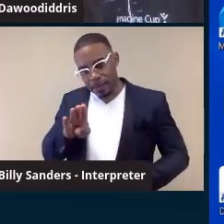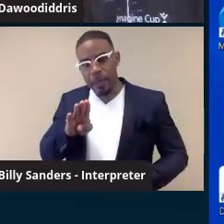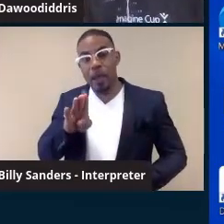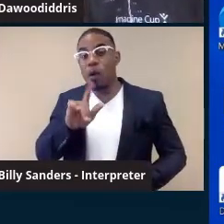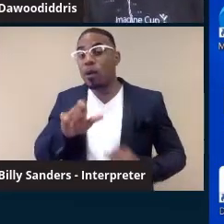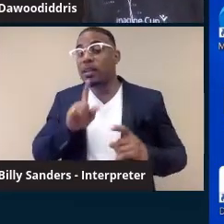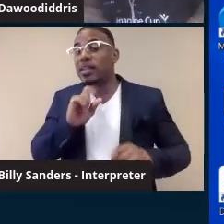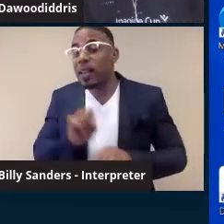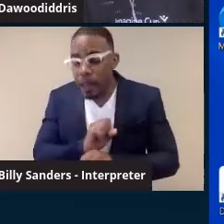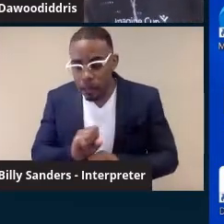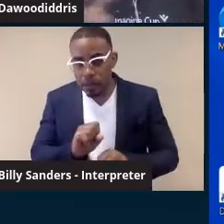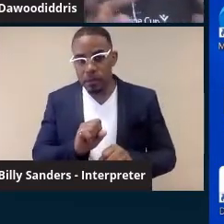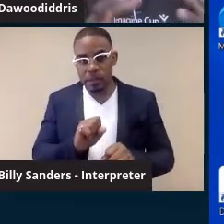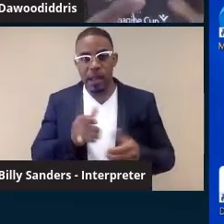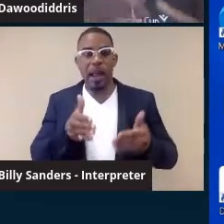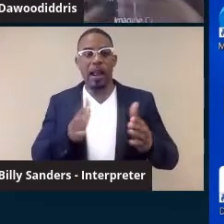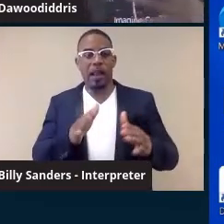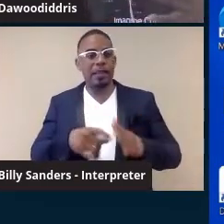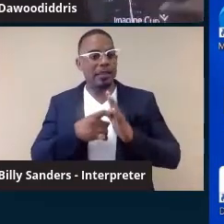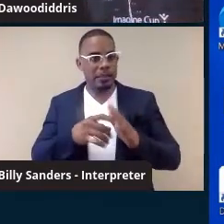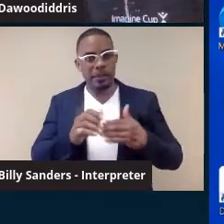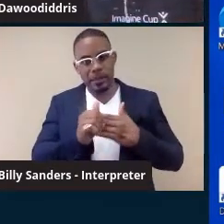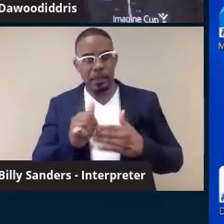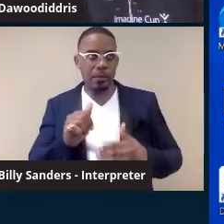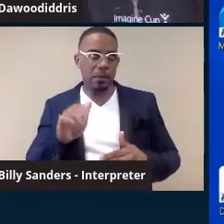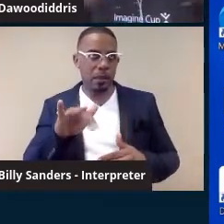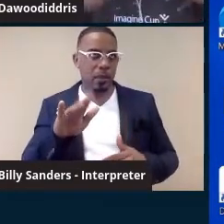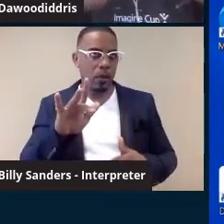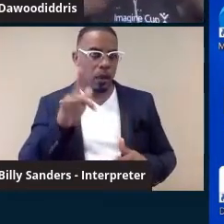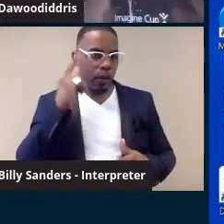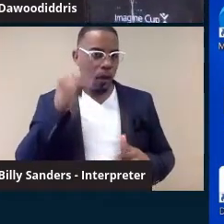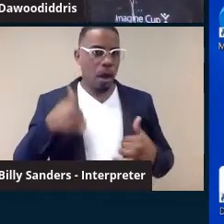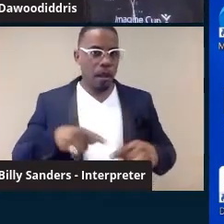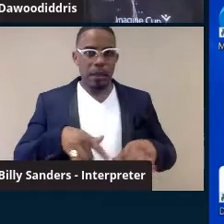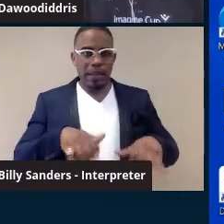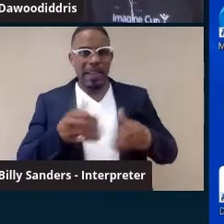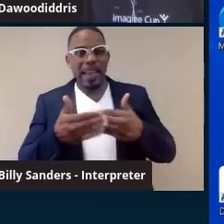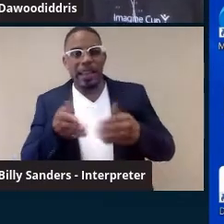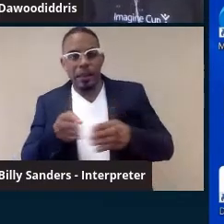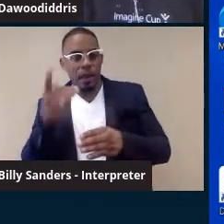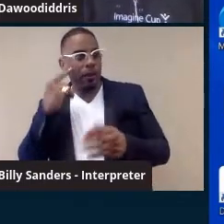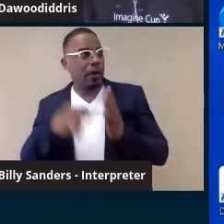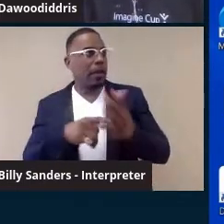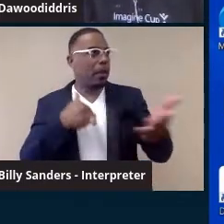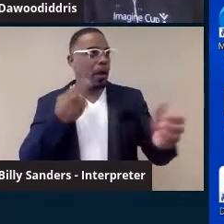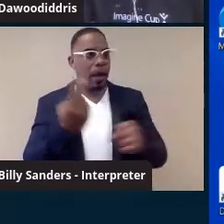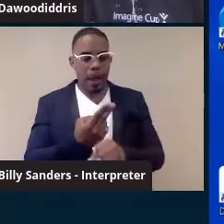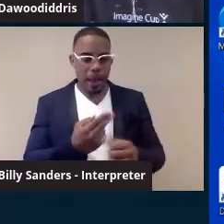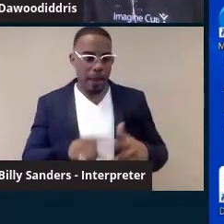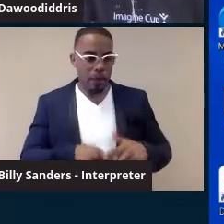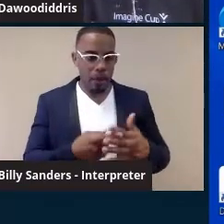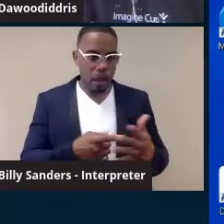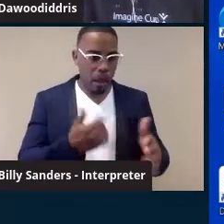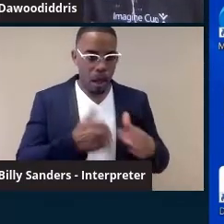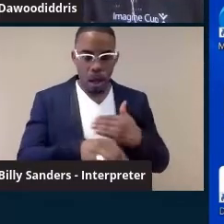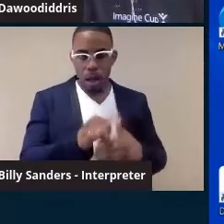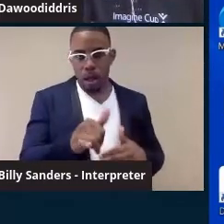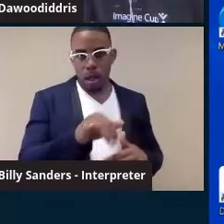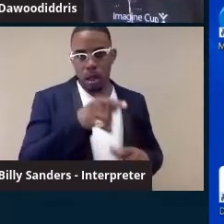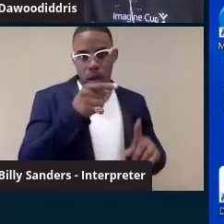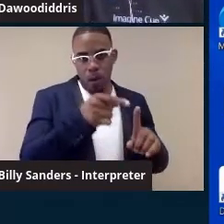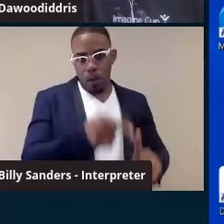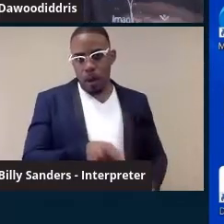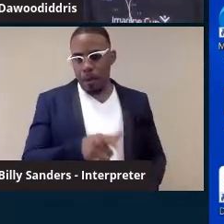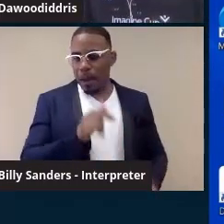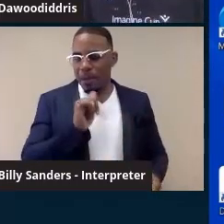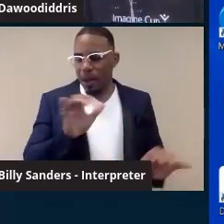actually it takes the administrative tasks from us. So for example, I would have installed MongoDB on my desktop, but I'm